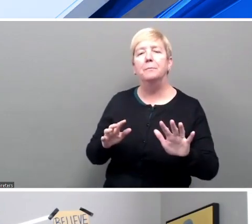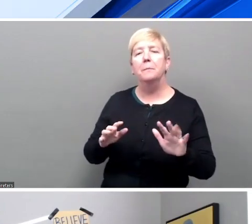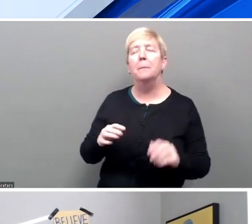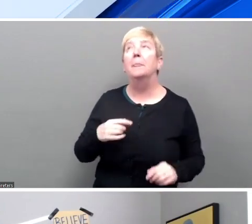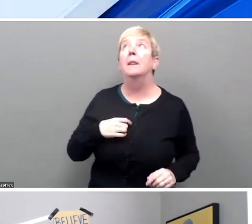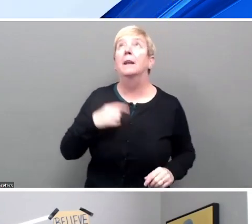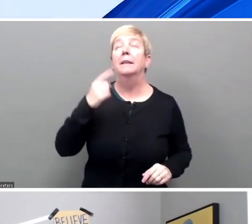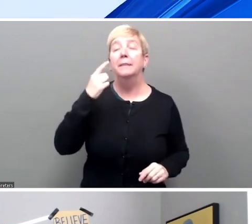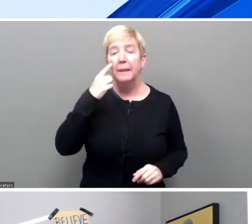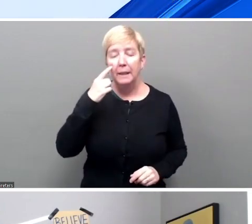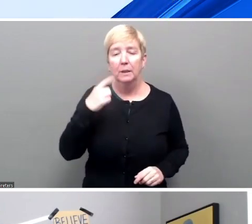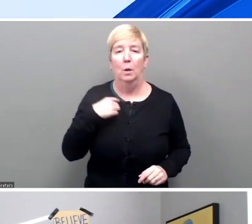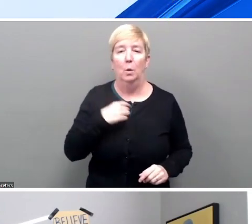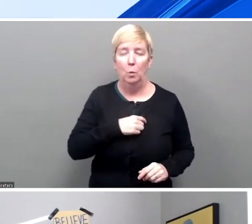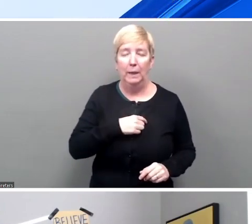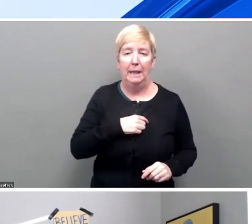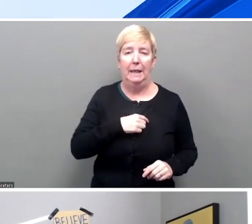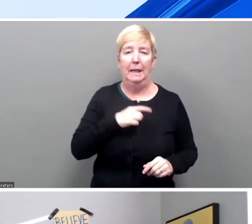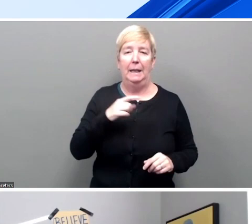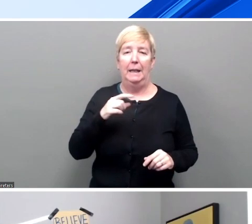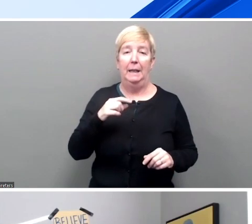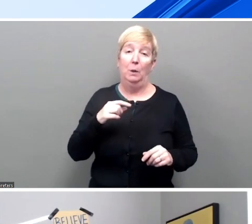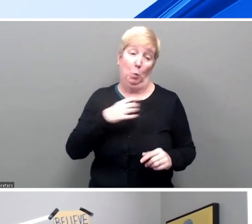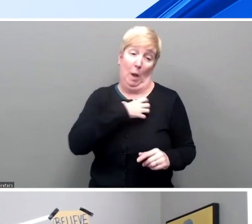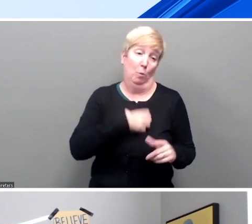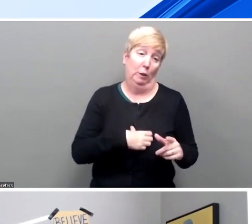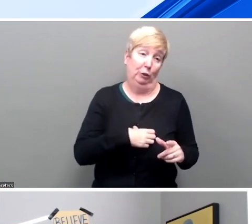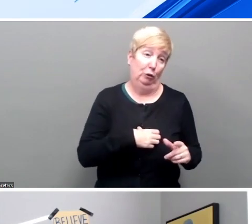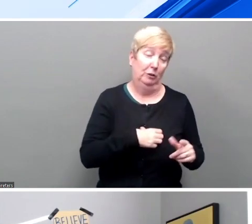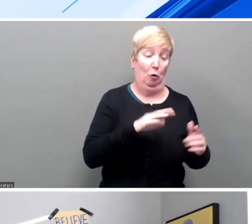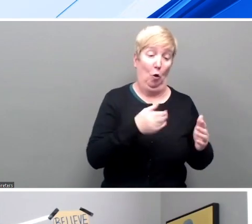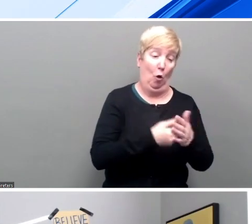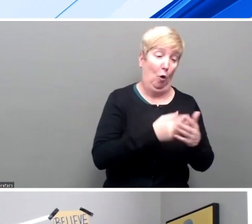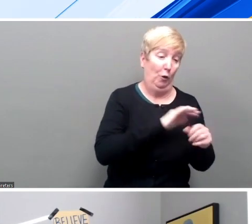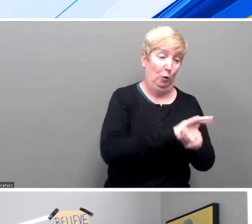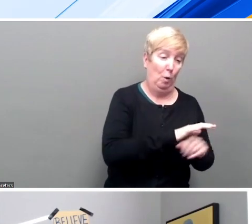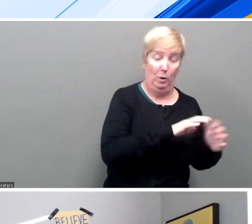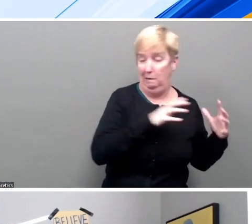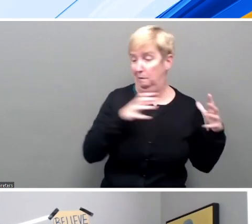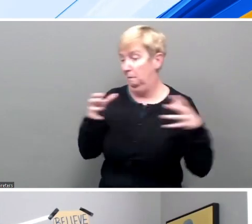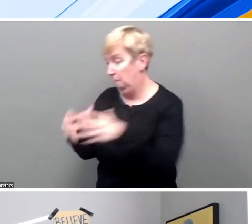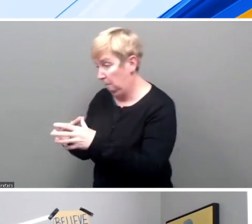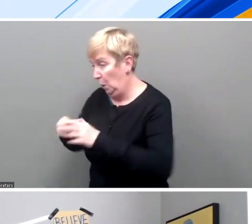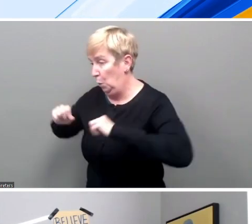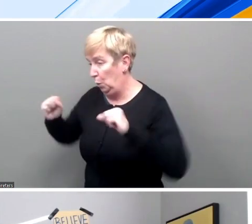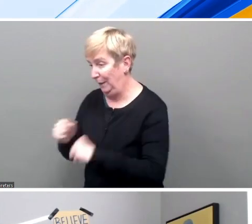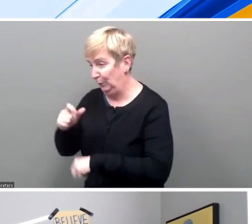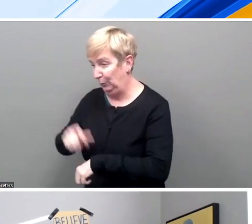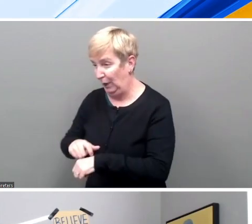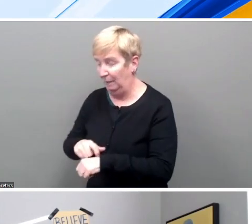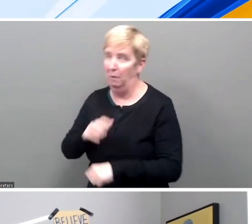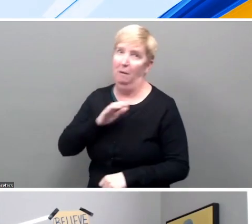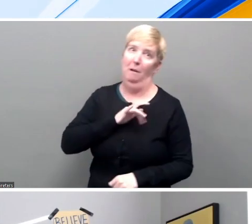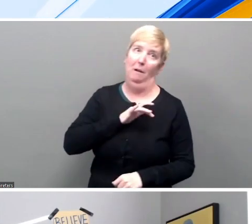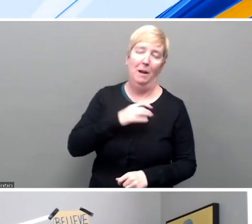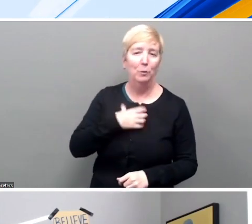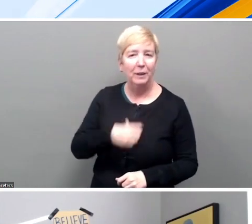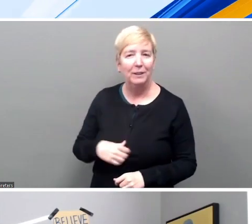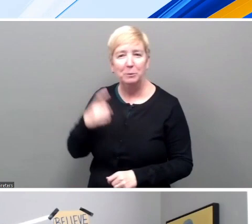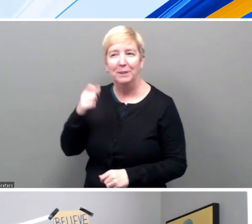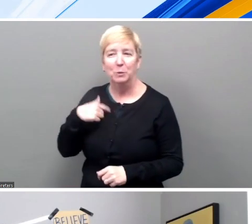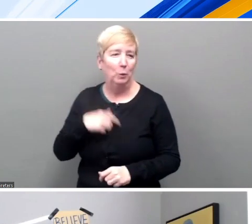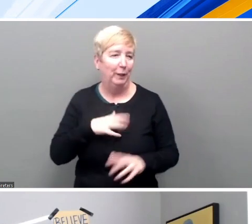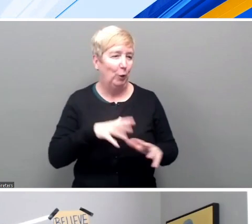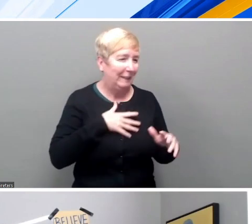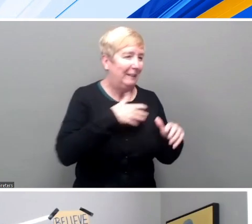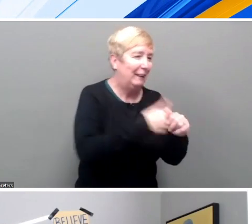coronavirus infections all into the winter months, which I would vote for that. I would give us some. We could catch up on our other work